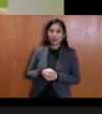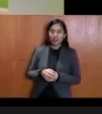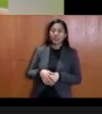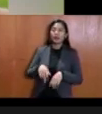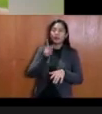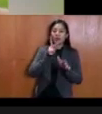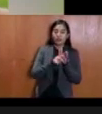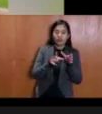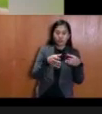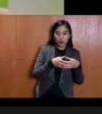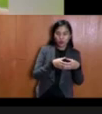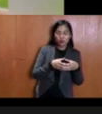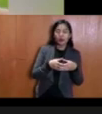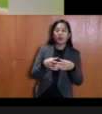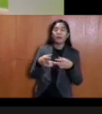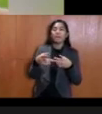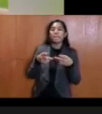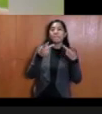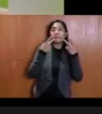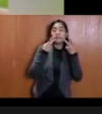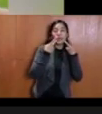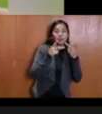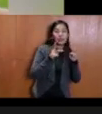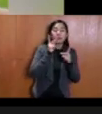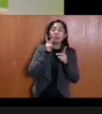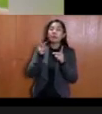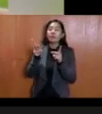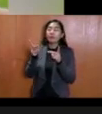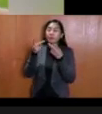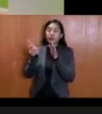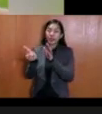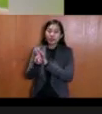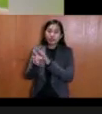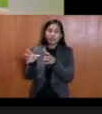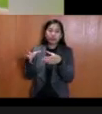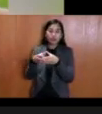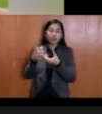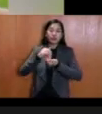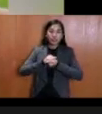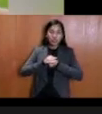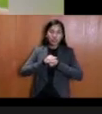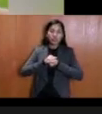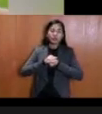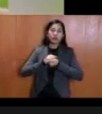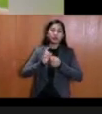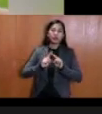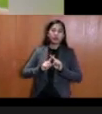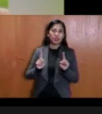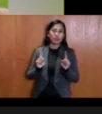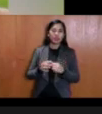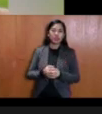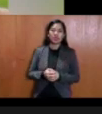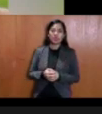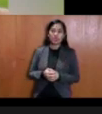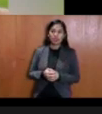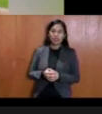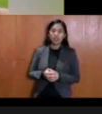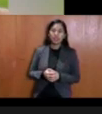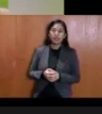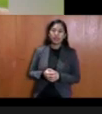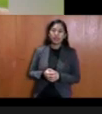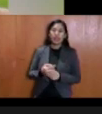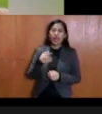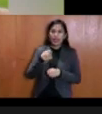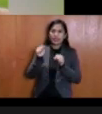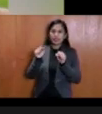the public-private partnership, certainly. But I think it's going to be out of compulsion more than anything else. Mm. And I